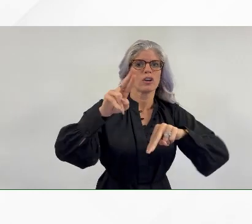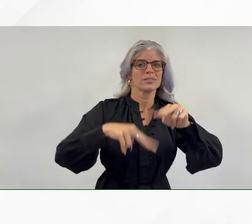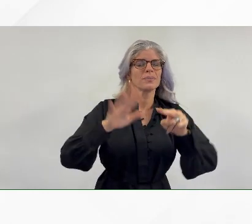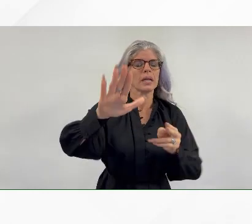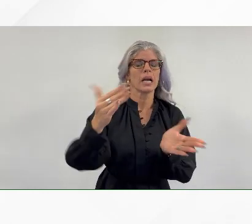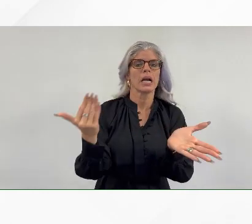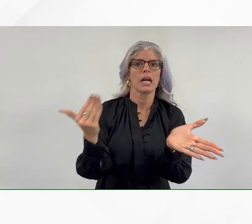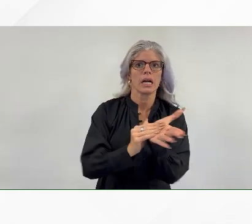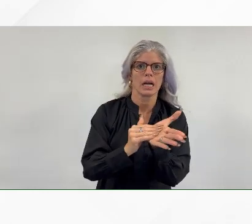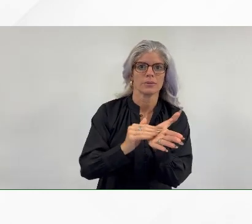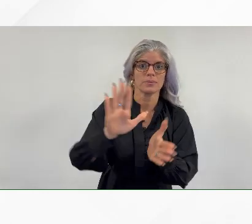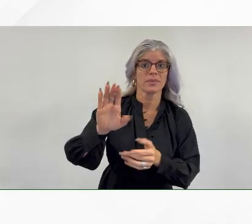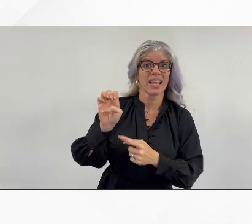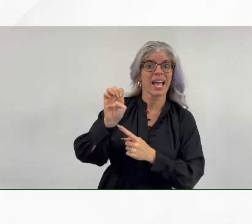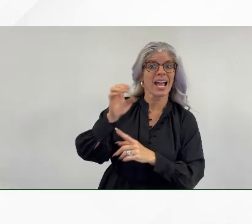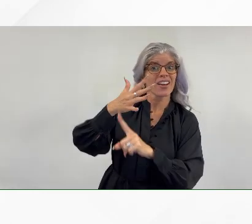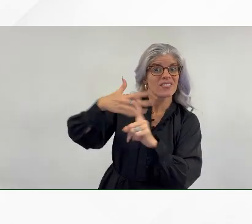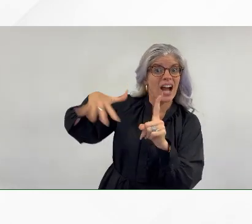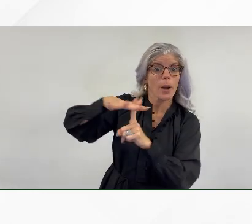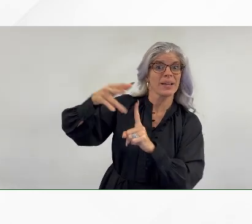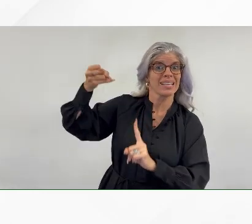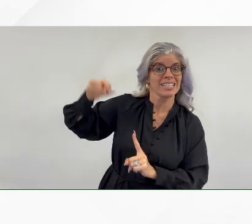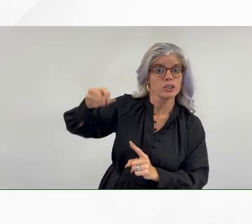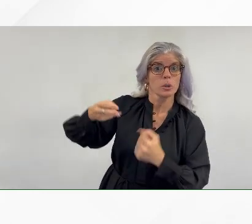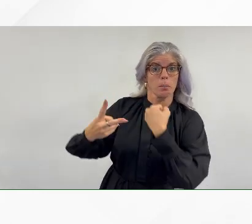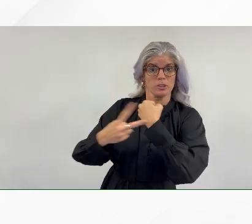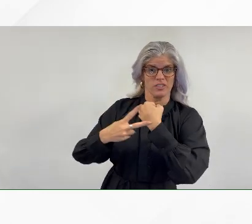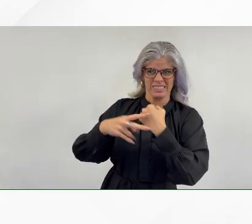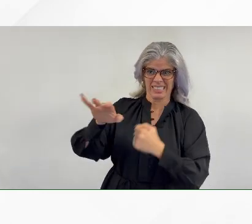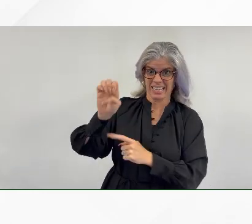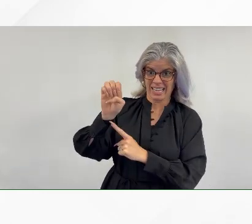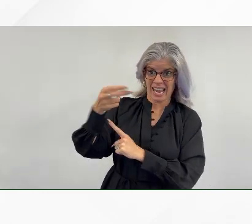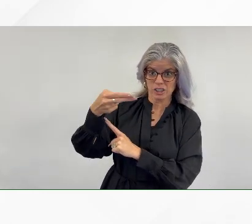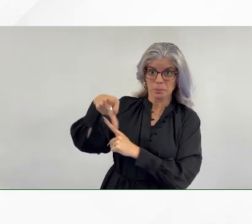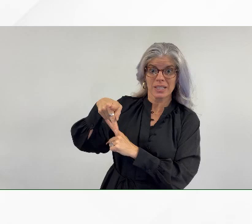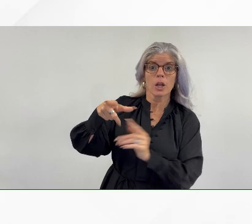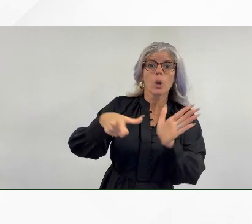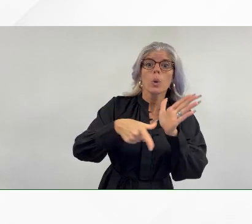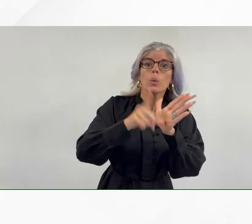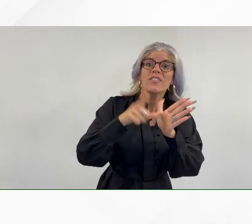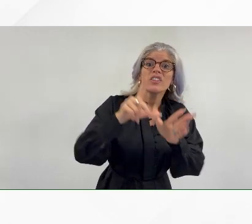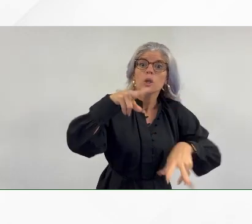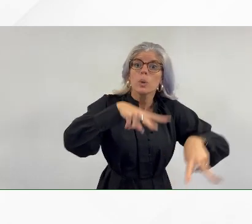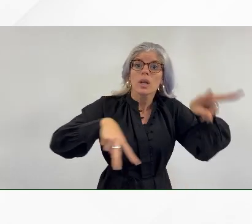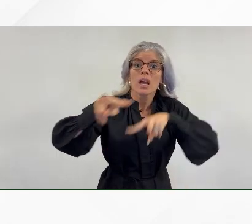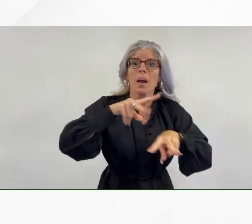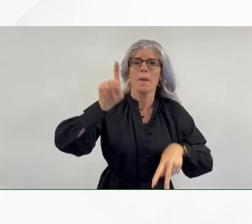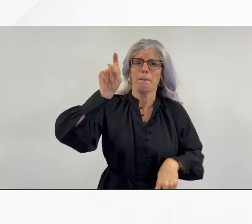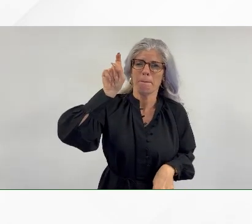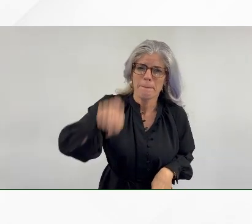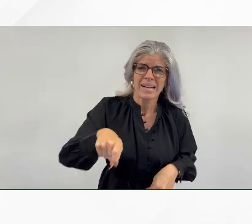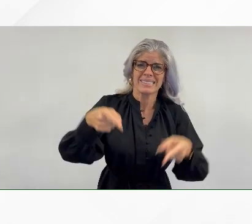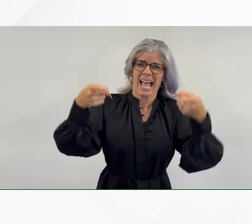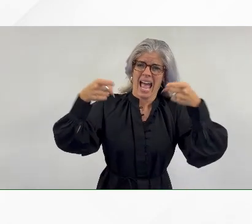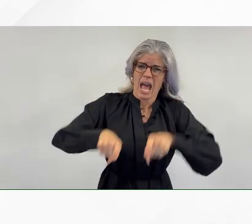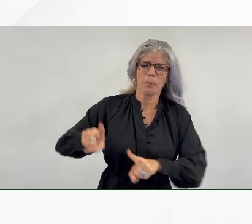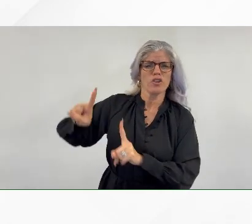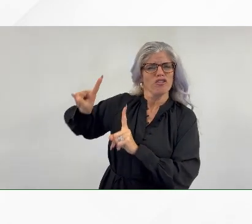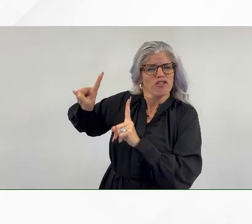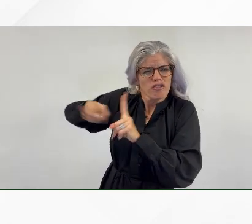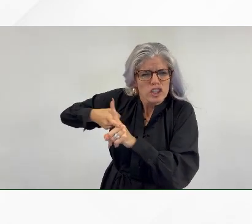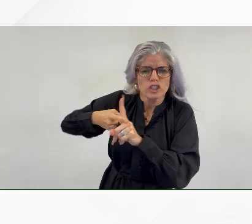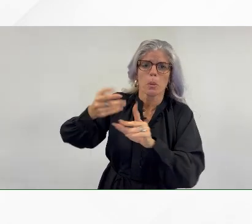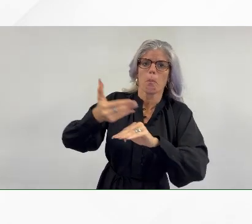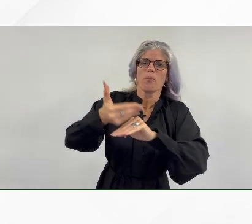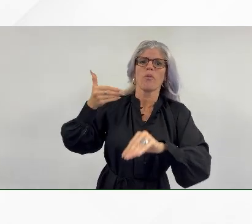with applicable federal, state, and local EHP requirements could jeopardize or delay your PA